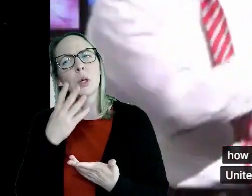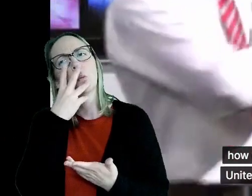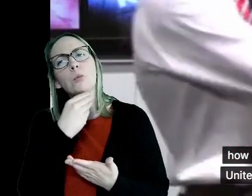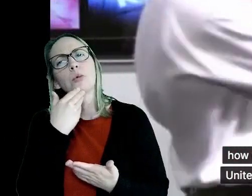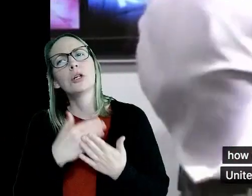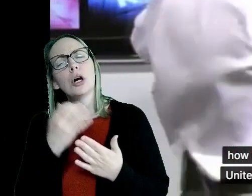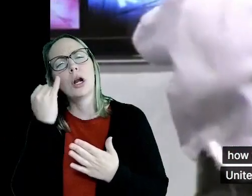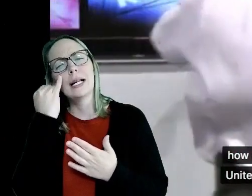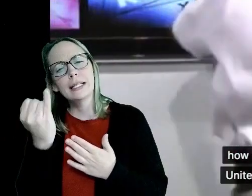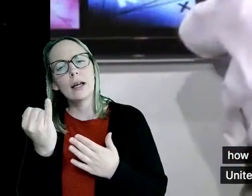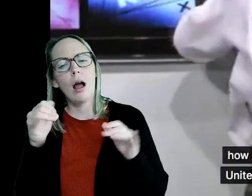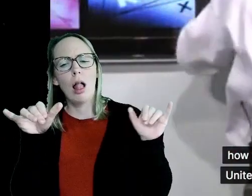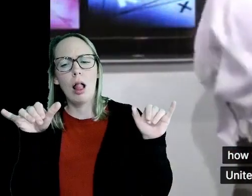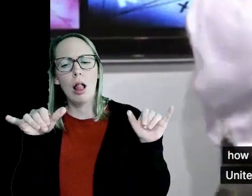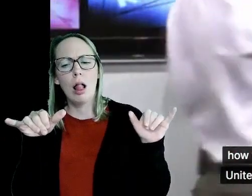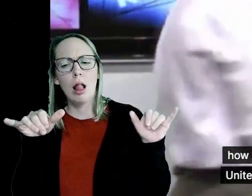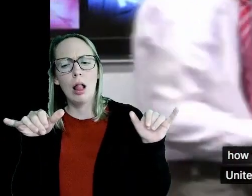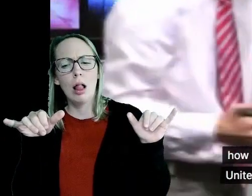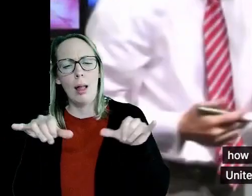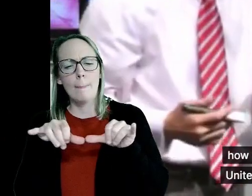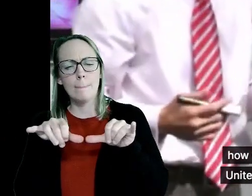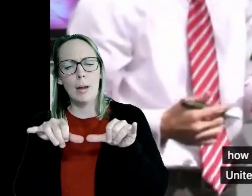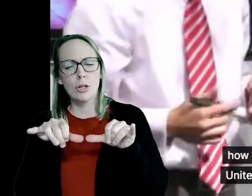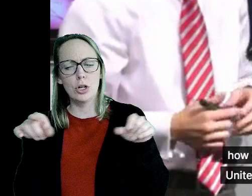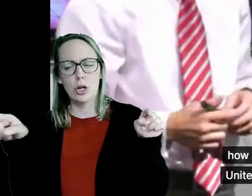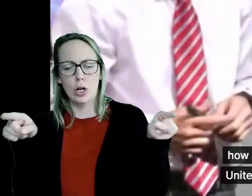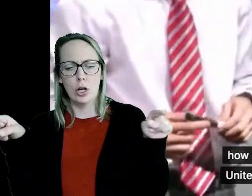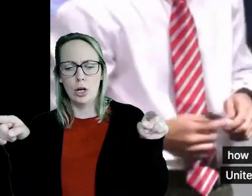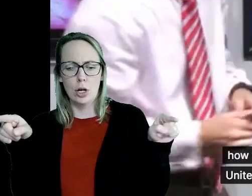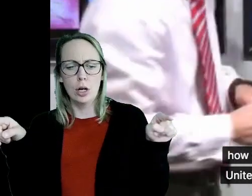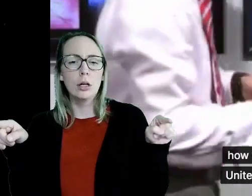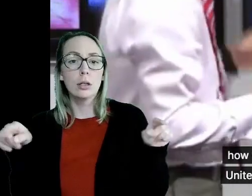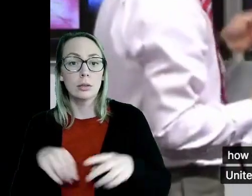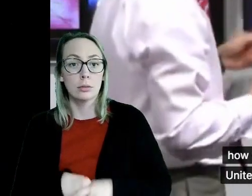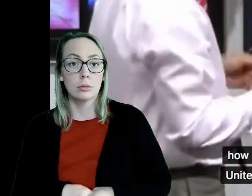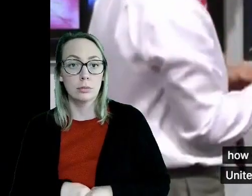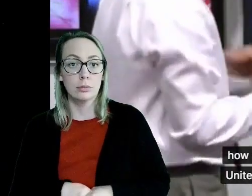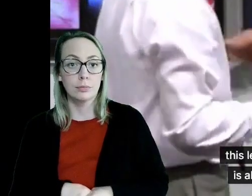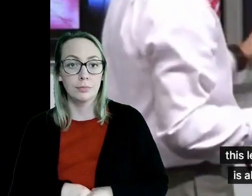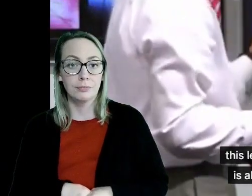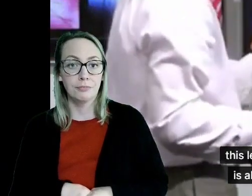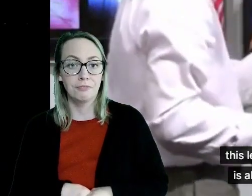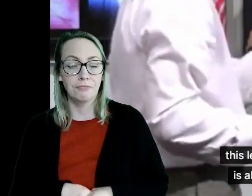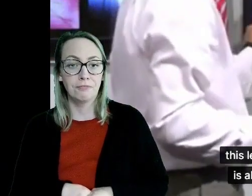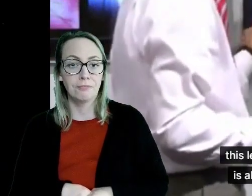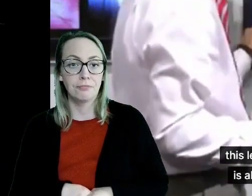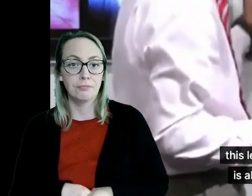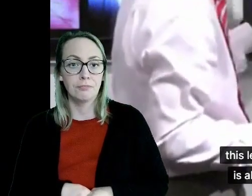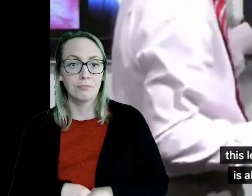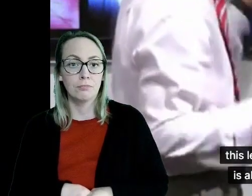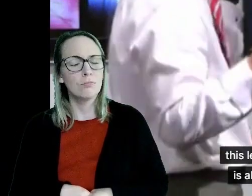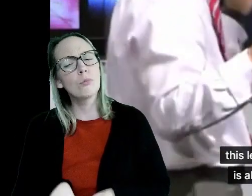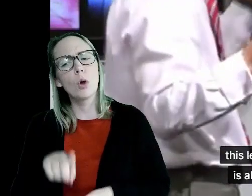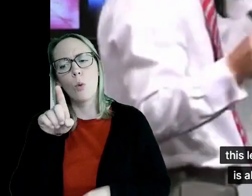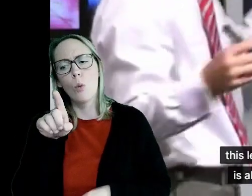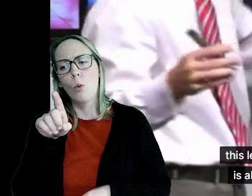how wide, how many miles across the United States is. So if we take a look at this and we say, okay, so about 1